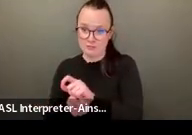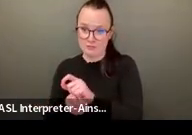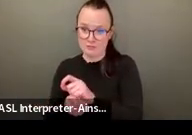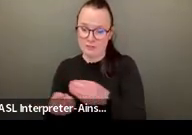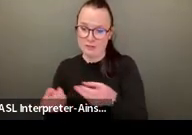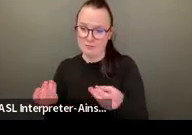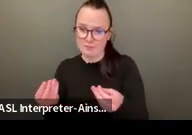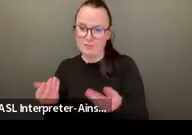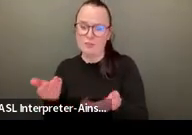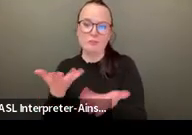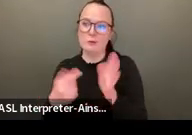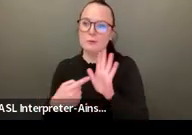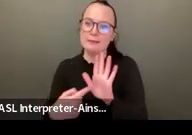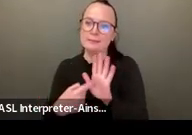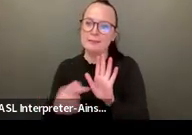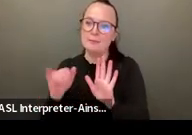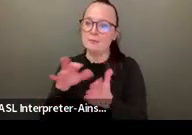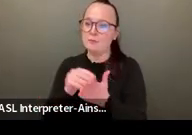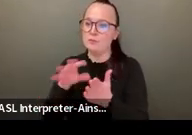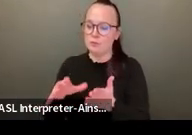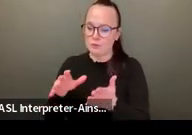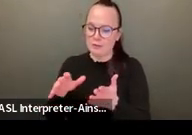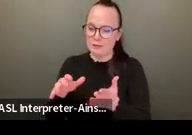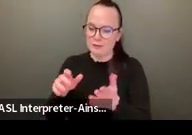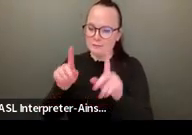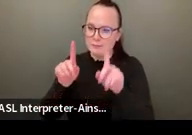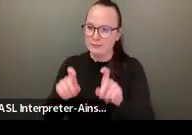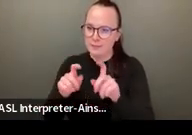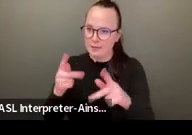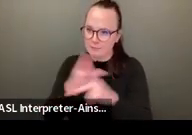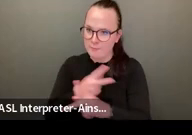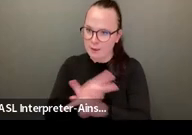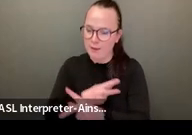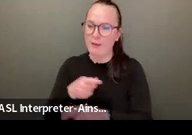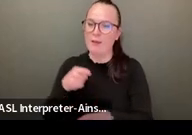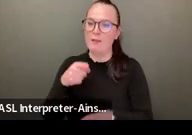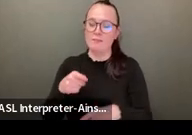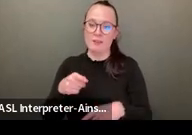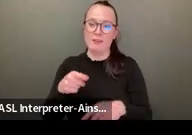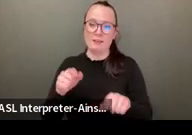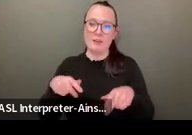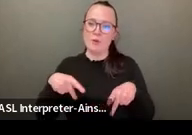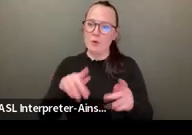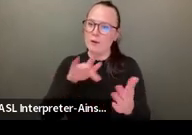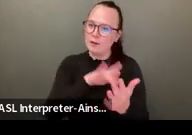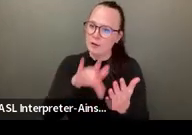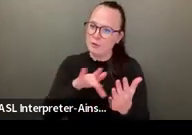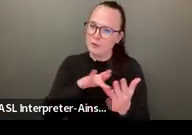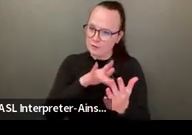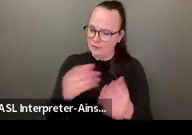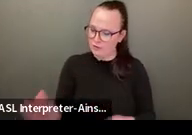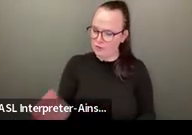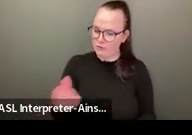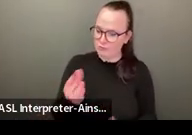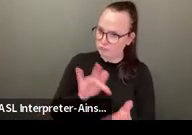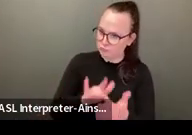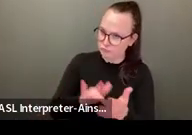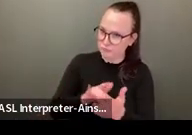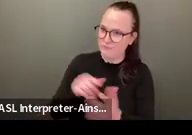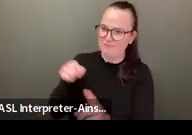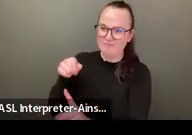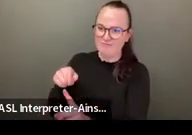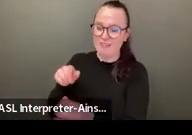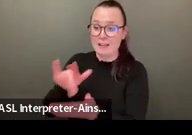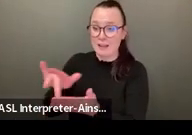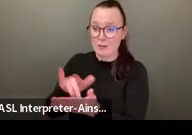that would be a student that's taking a math test and that student is being allowed to use a calculator on that math test. That would be a